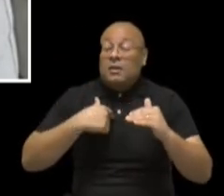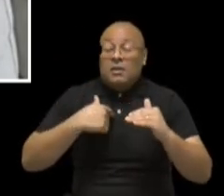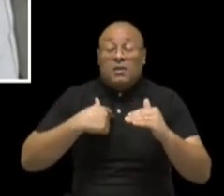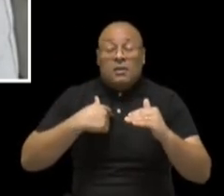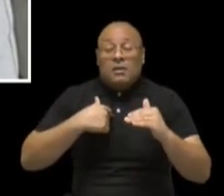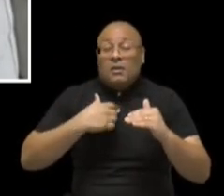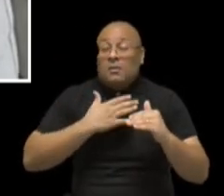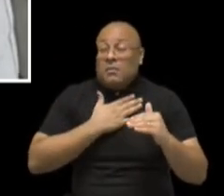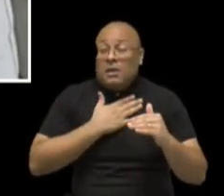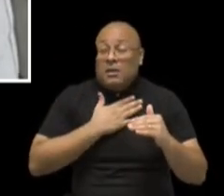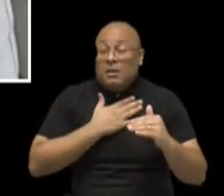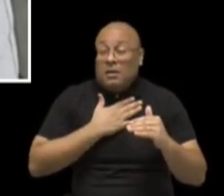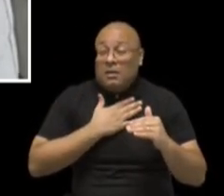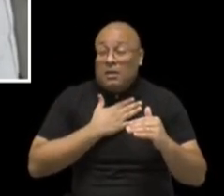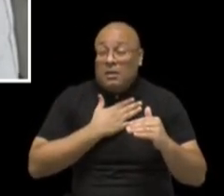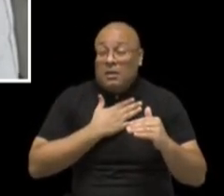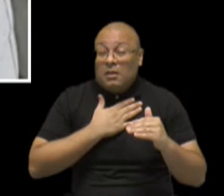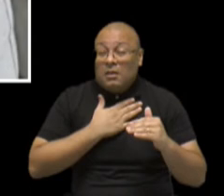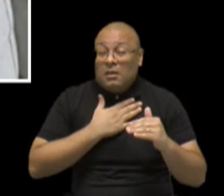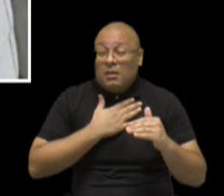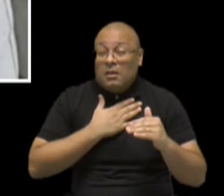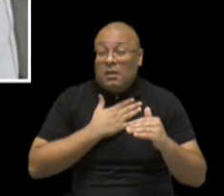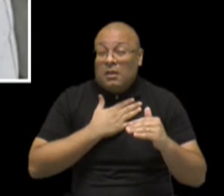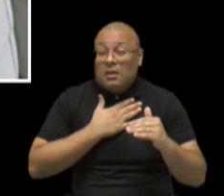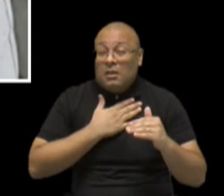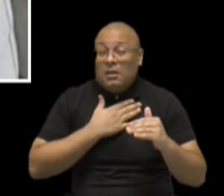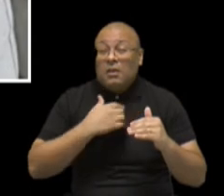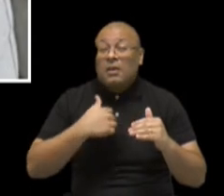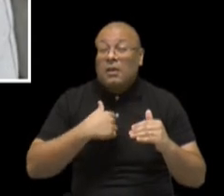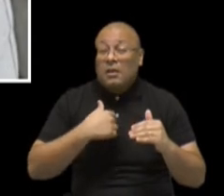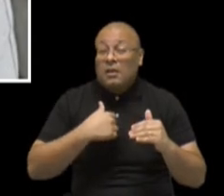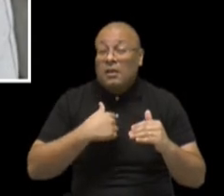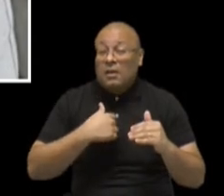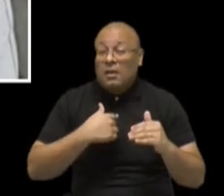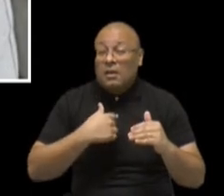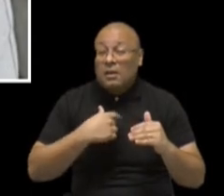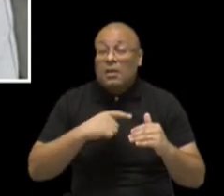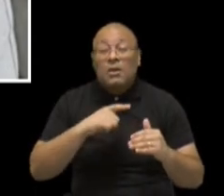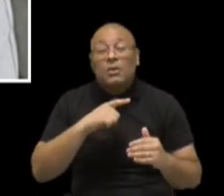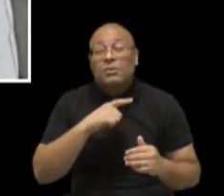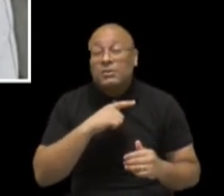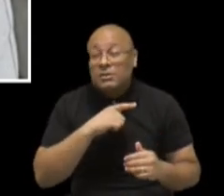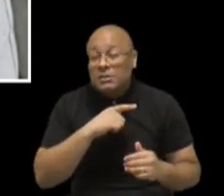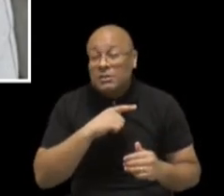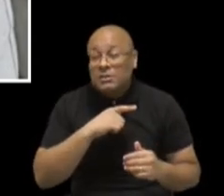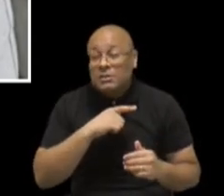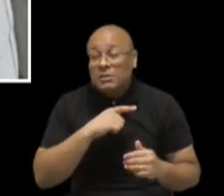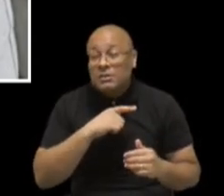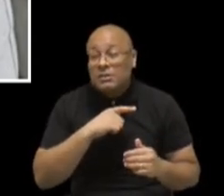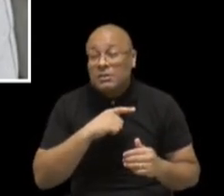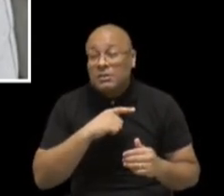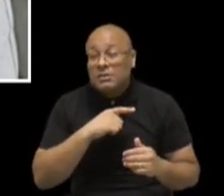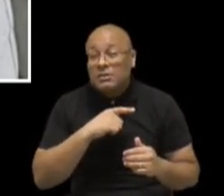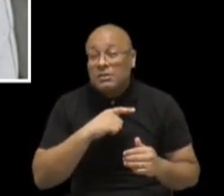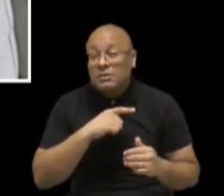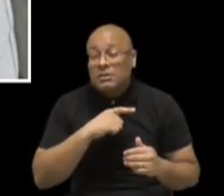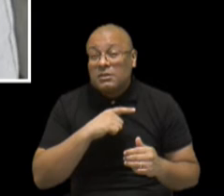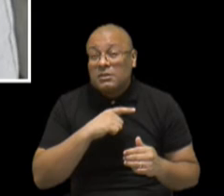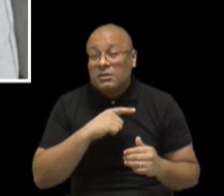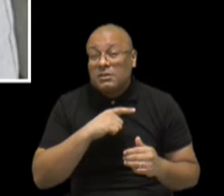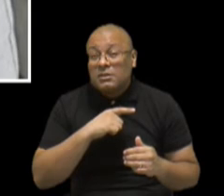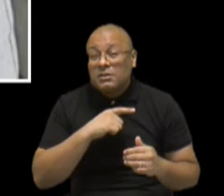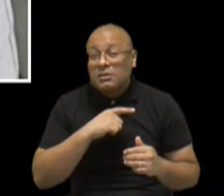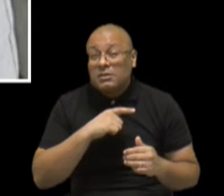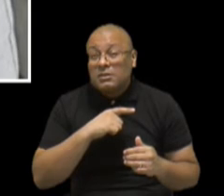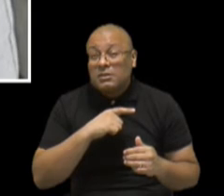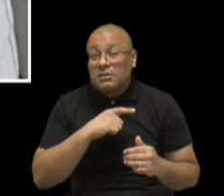clothes from then. And I kept a lot of them. Not all of them, and every now